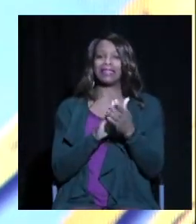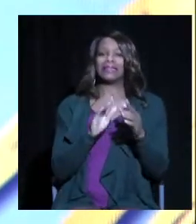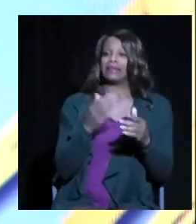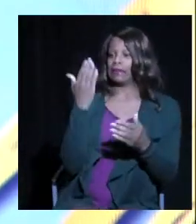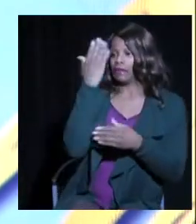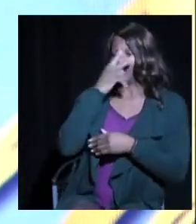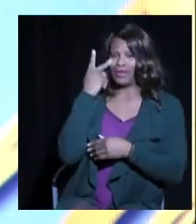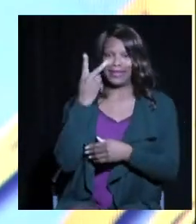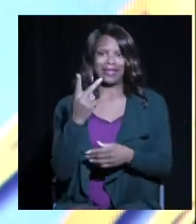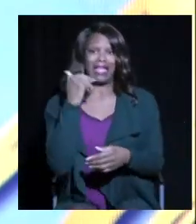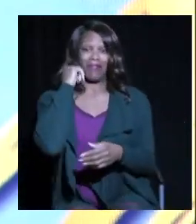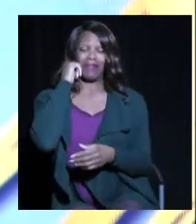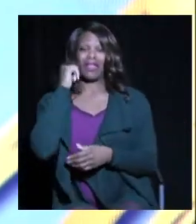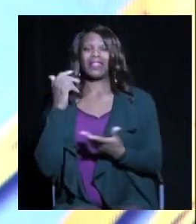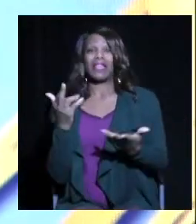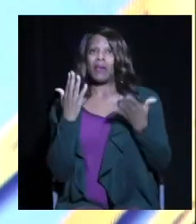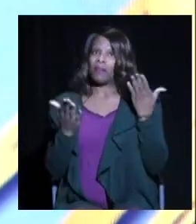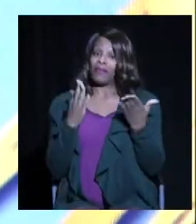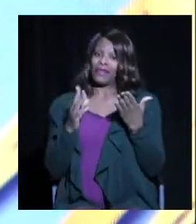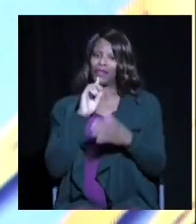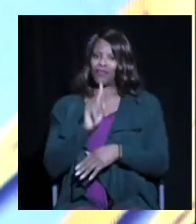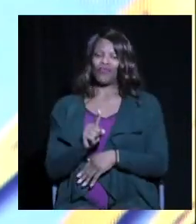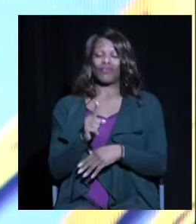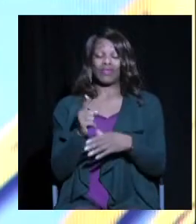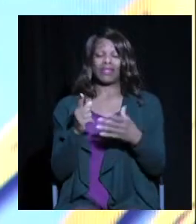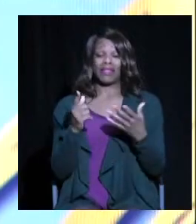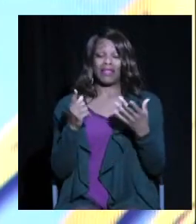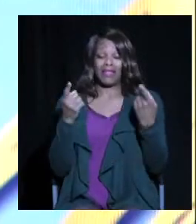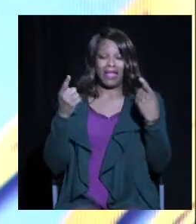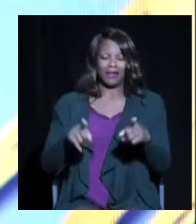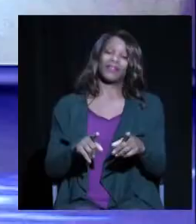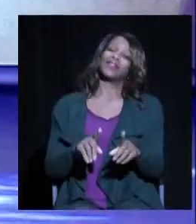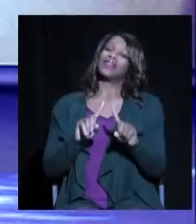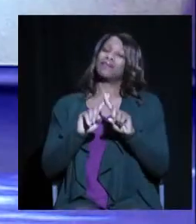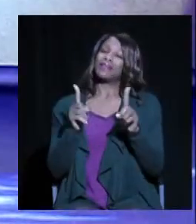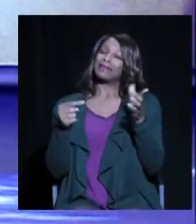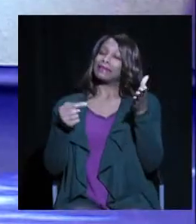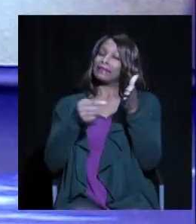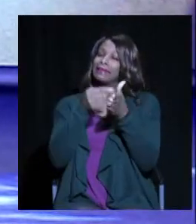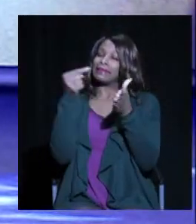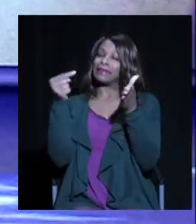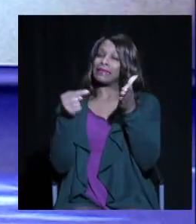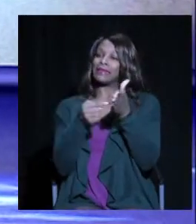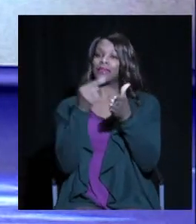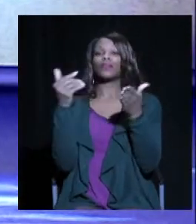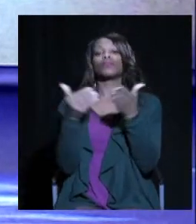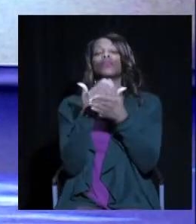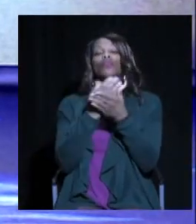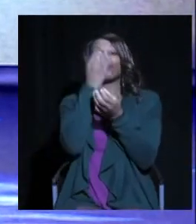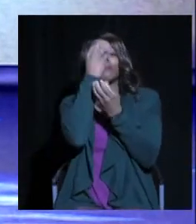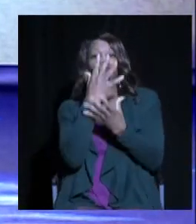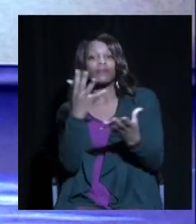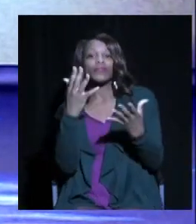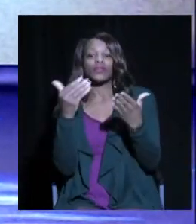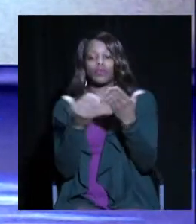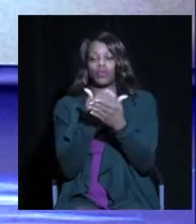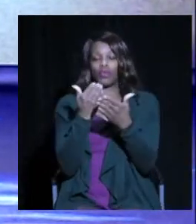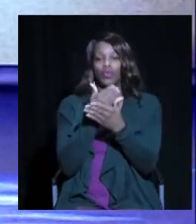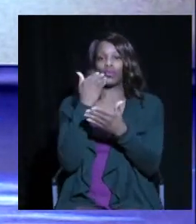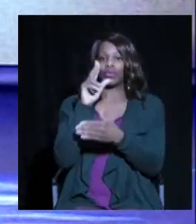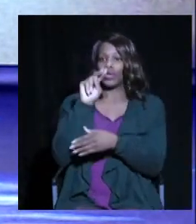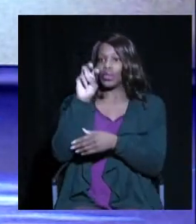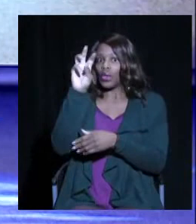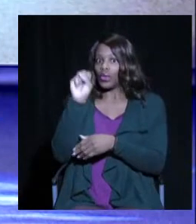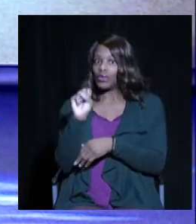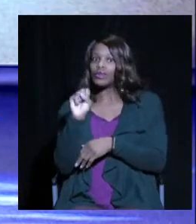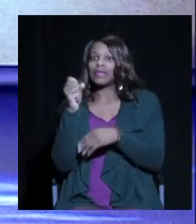of me. This is what I see. That must be the way that things are. But like I said, sometimes there's some new information or there's some news, some breaking news